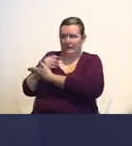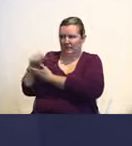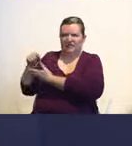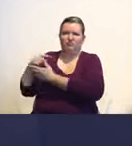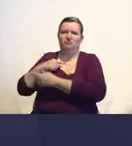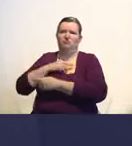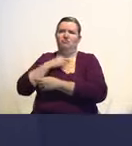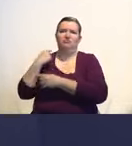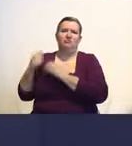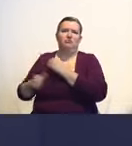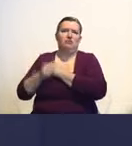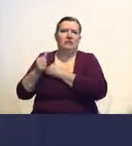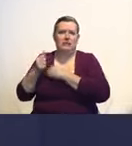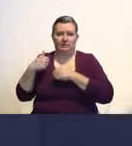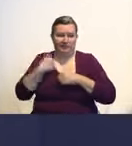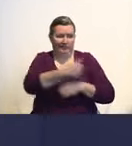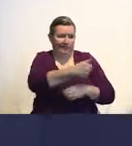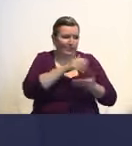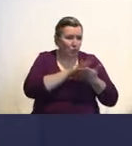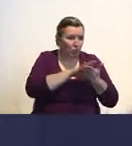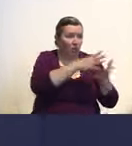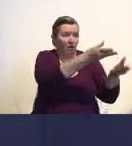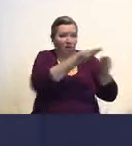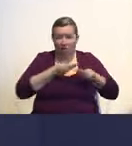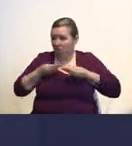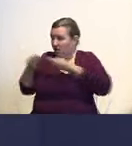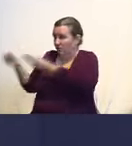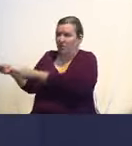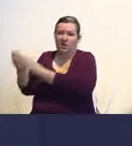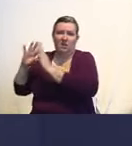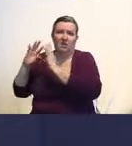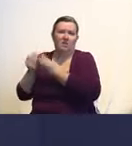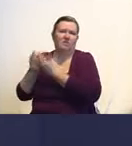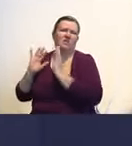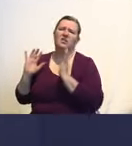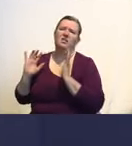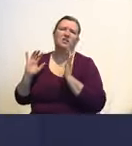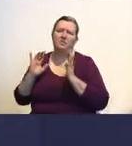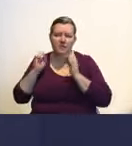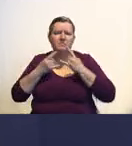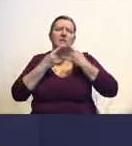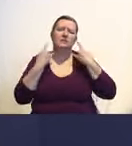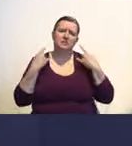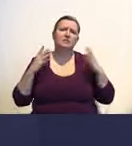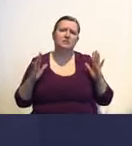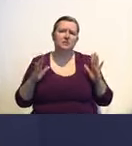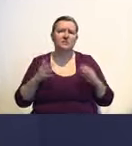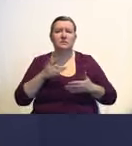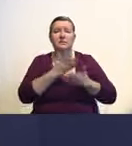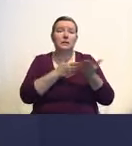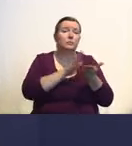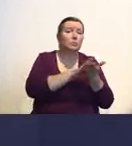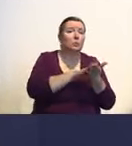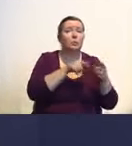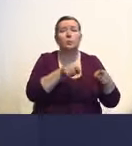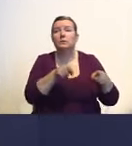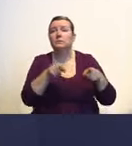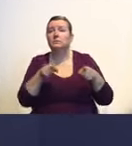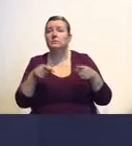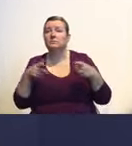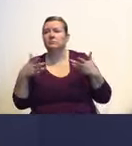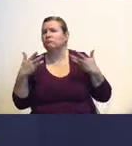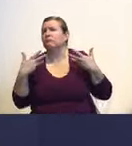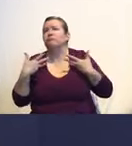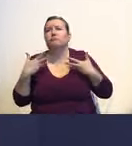should consider wearing a mask. For schools and child care centers that choose not to implement a universal masking